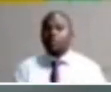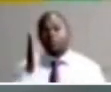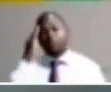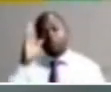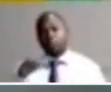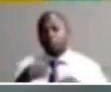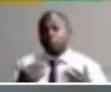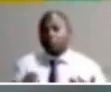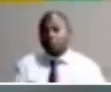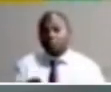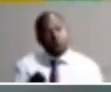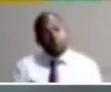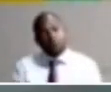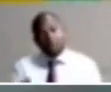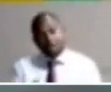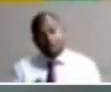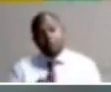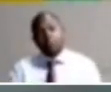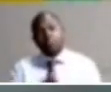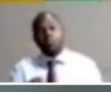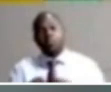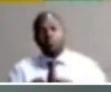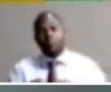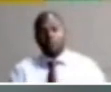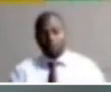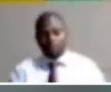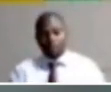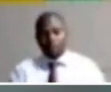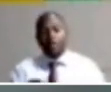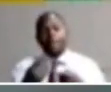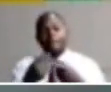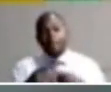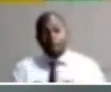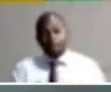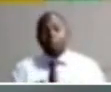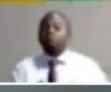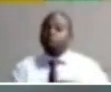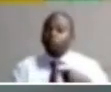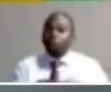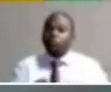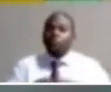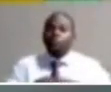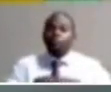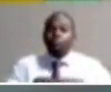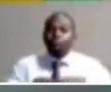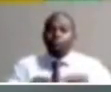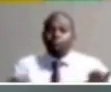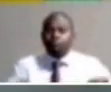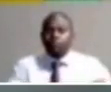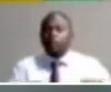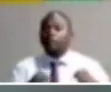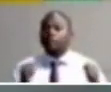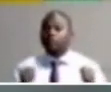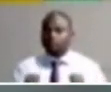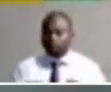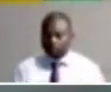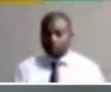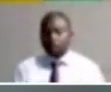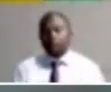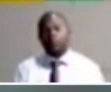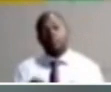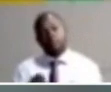know that they are infected. Yet, they will continue spreading the disease, of